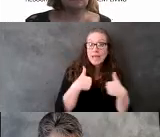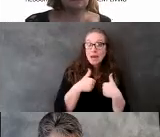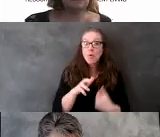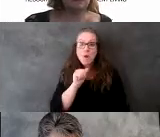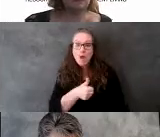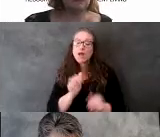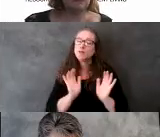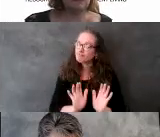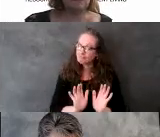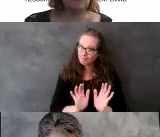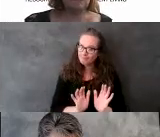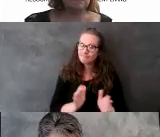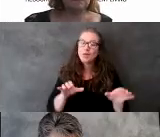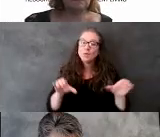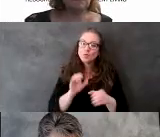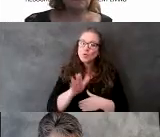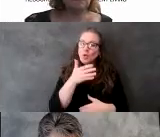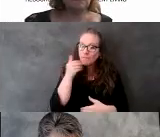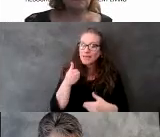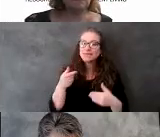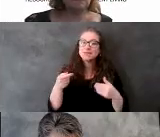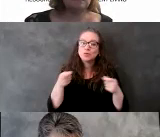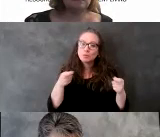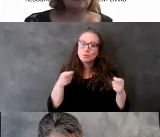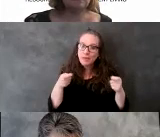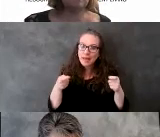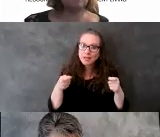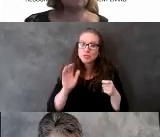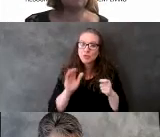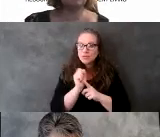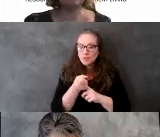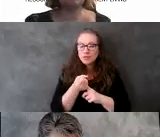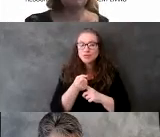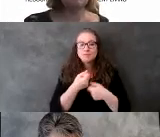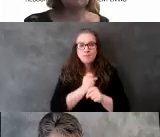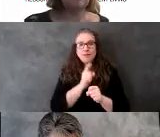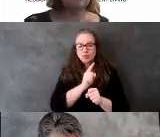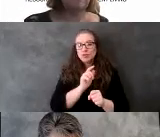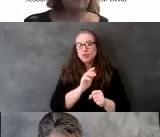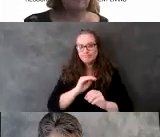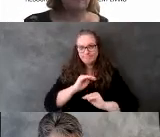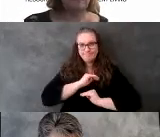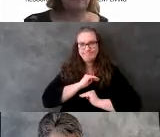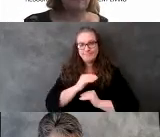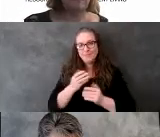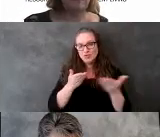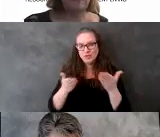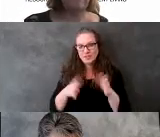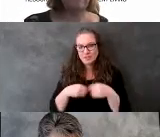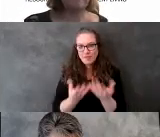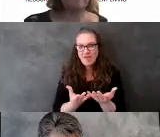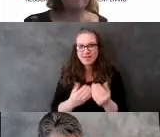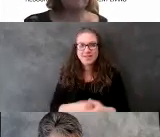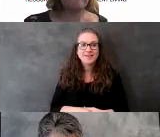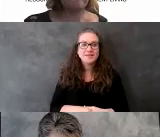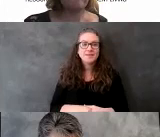your best to manage the situation so that the person gets their services. You'll want to designate a